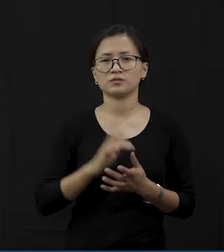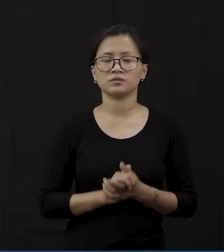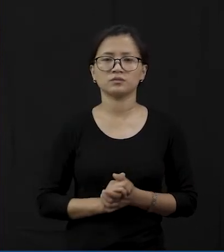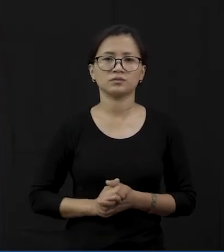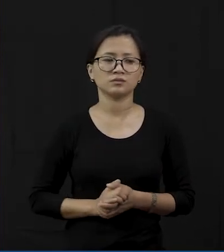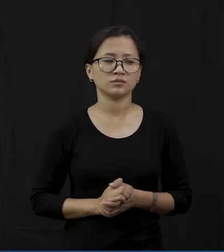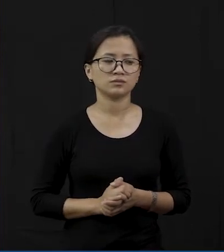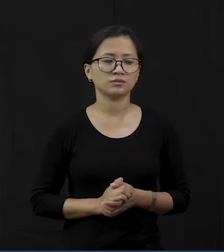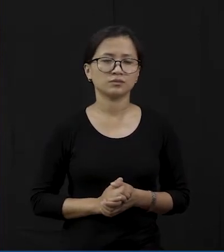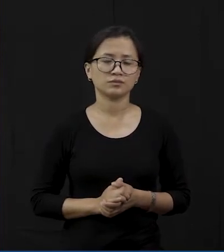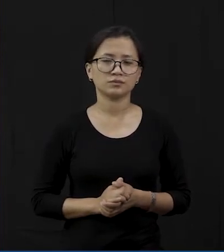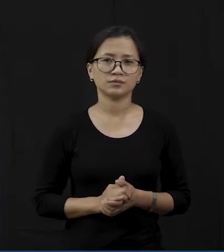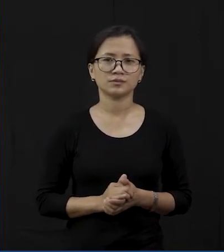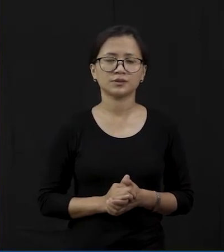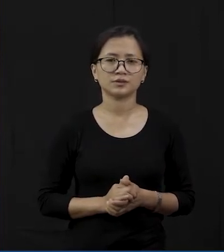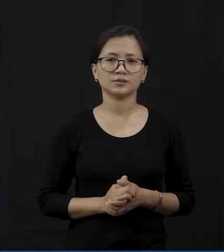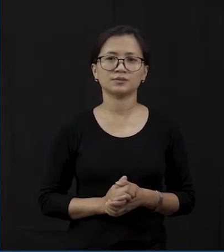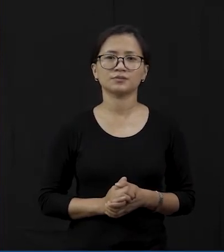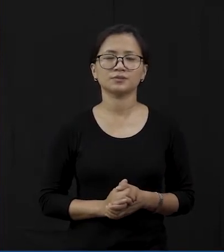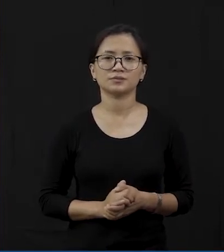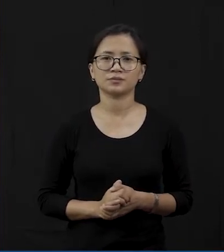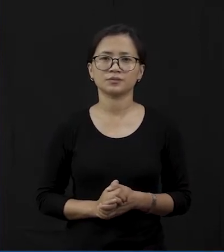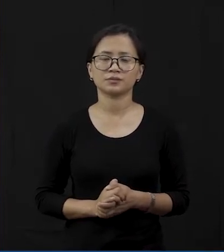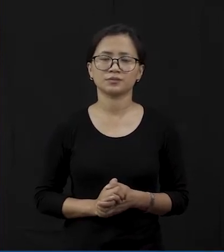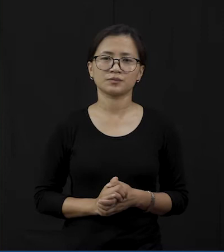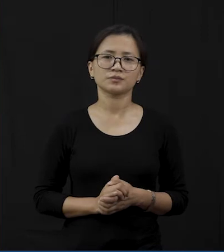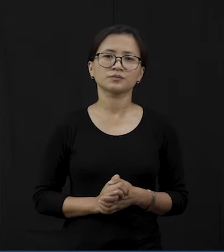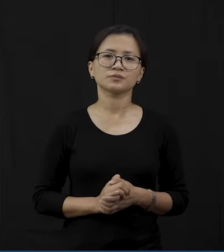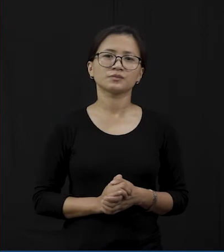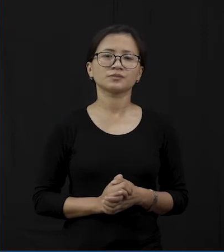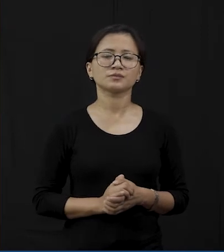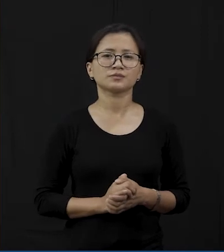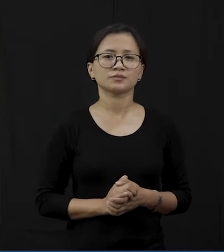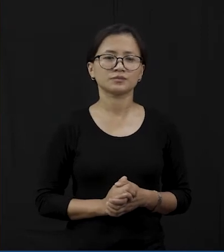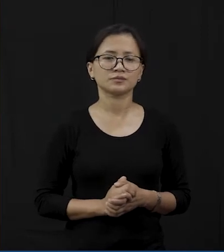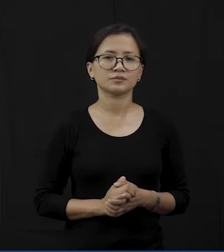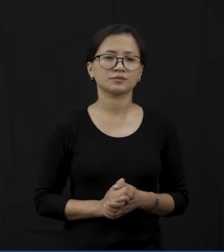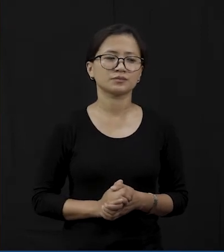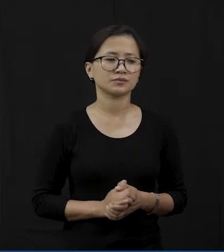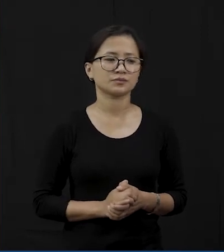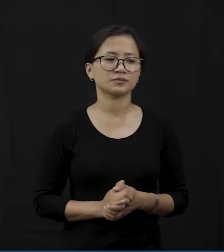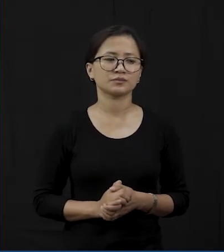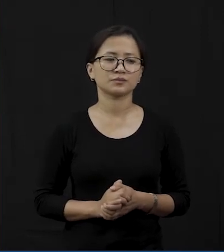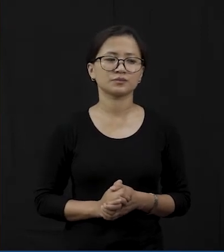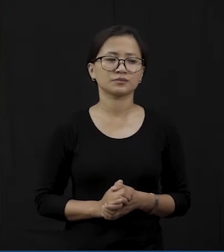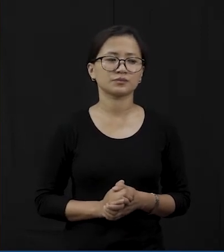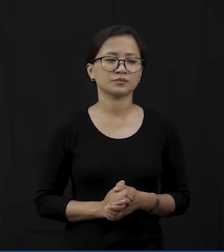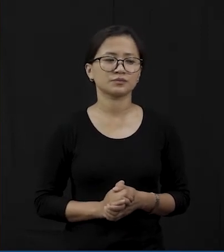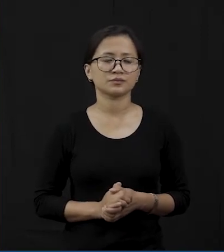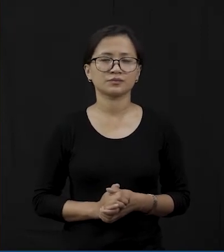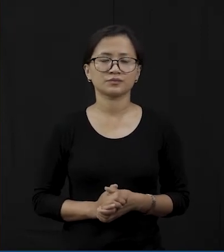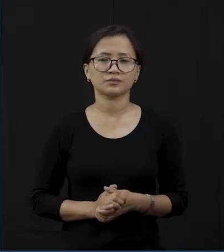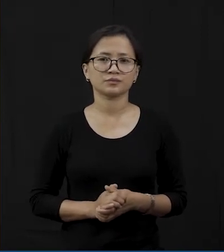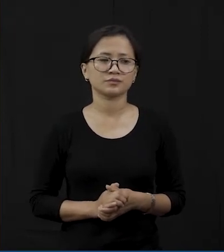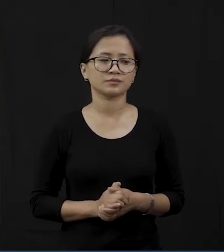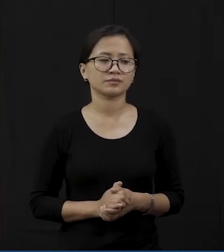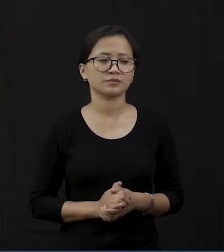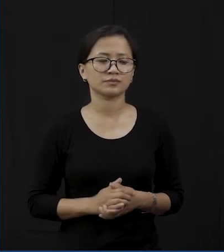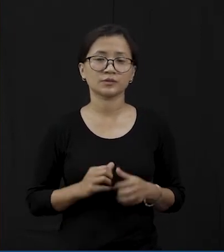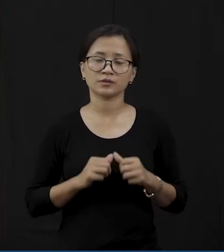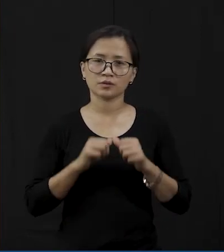means continuously following another number. So here 657 numbers are